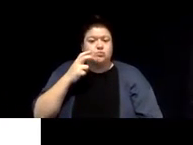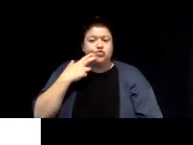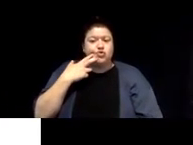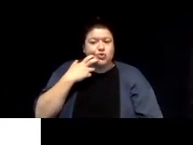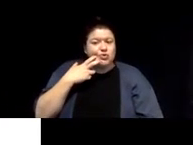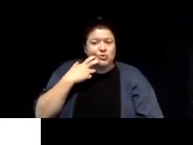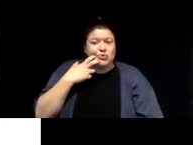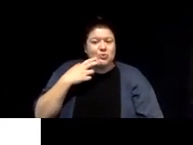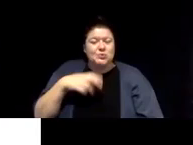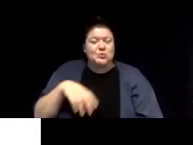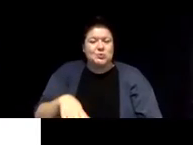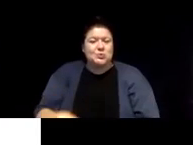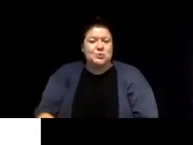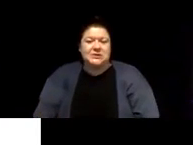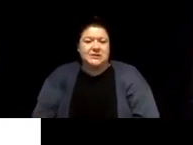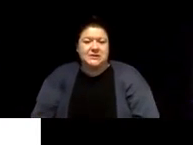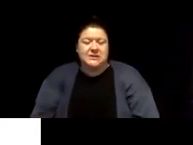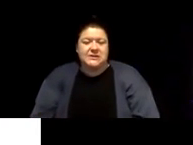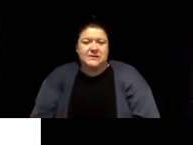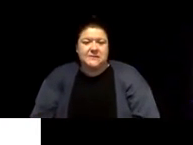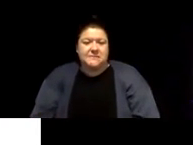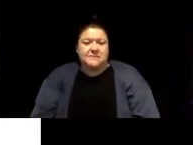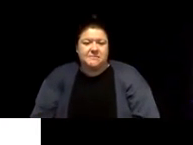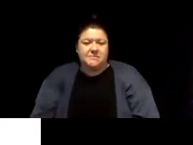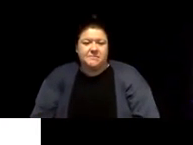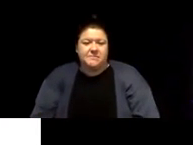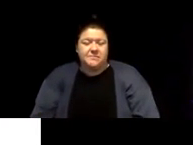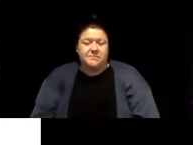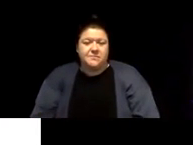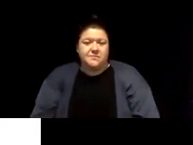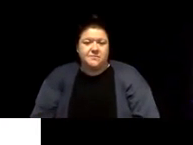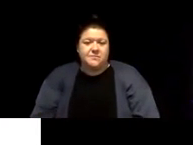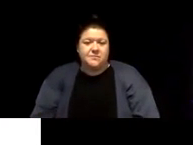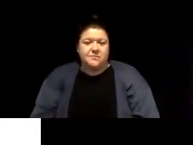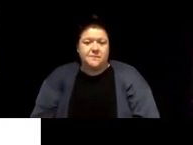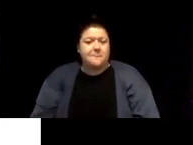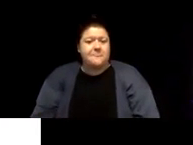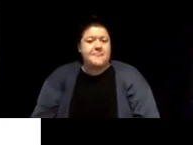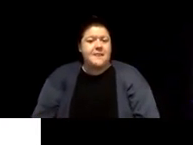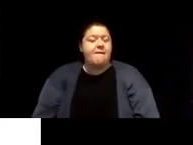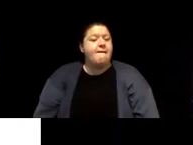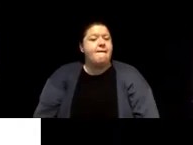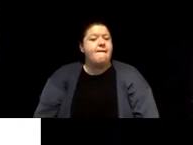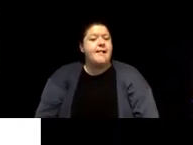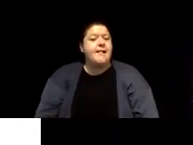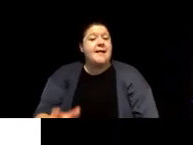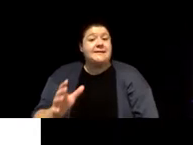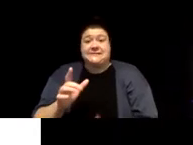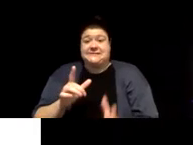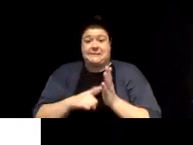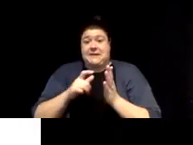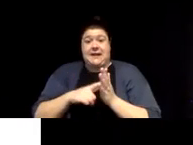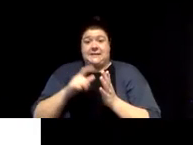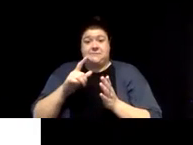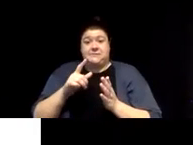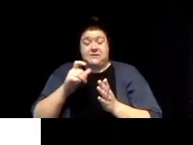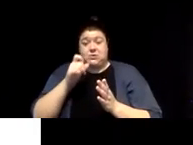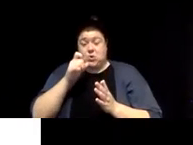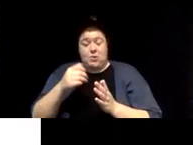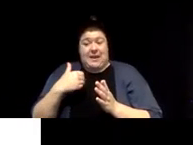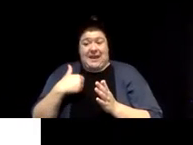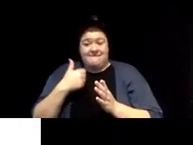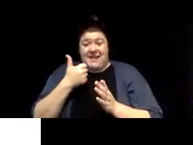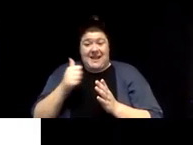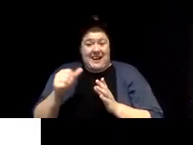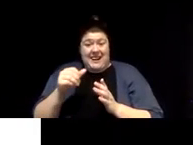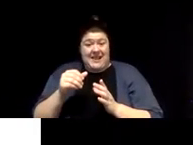ameliorate your risk of developing that. Oftentimes there is no symptoms in the early stages, and so when you